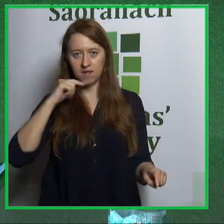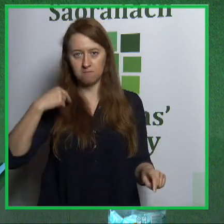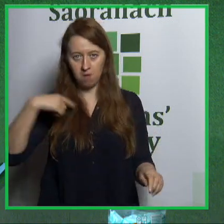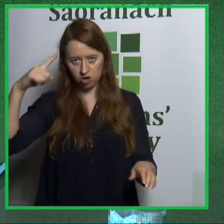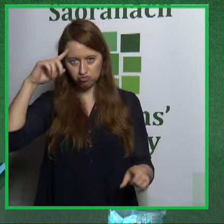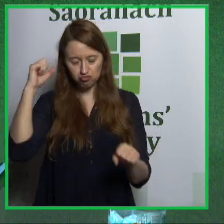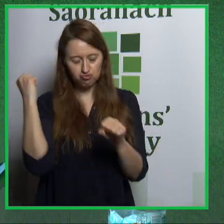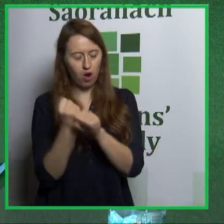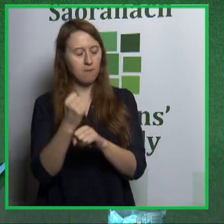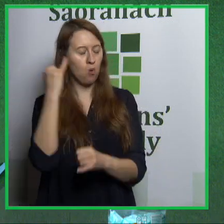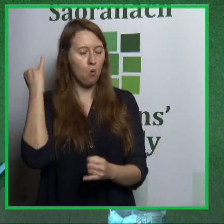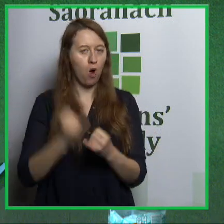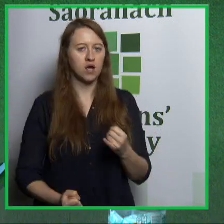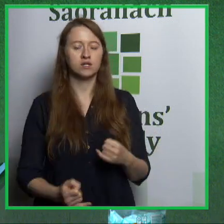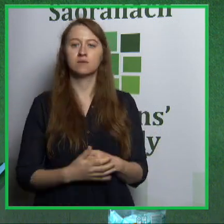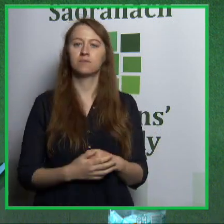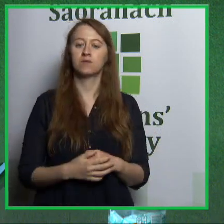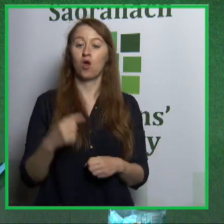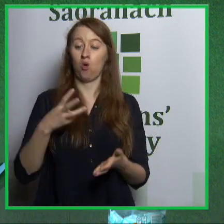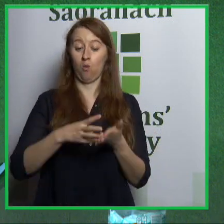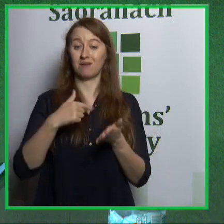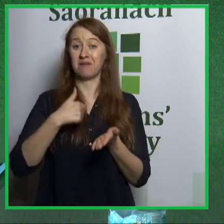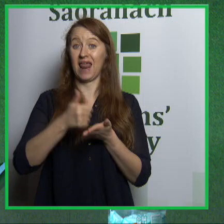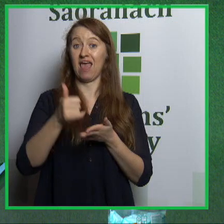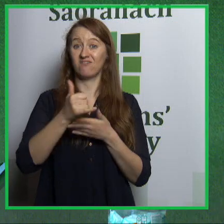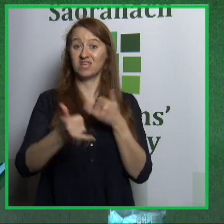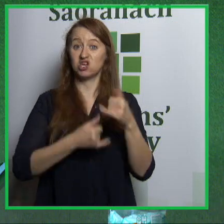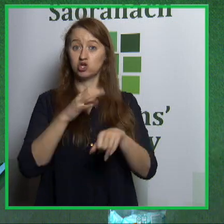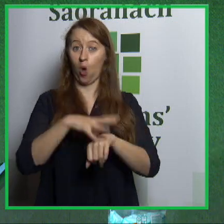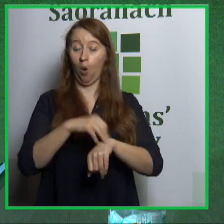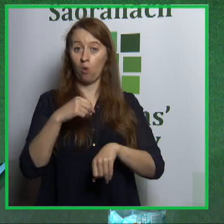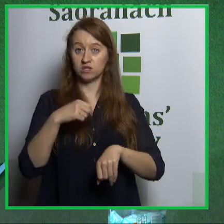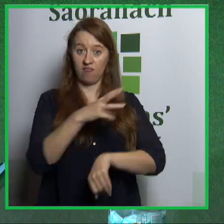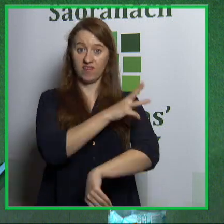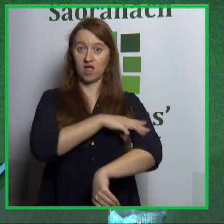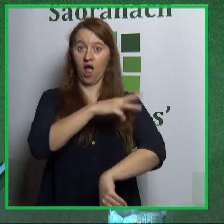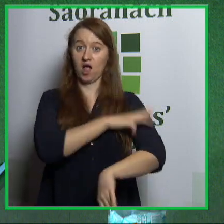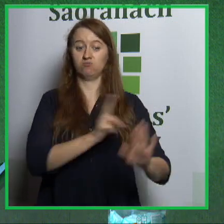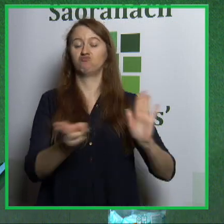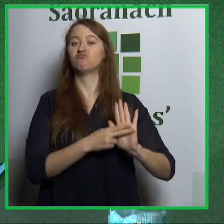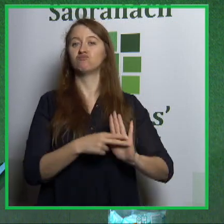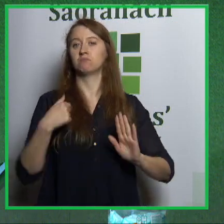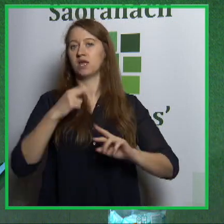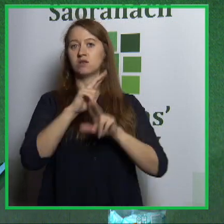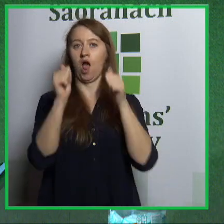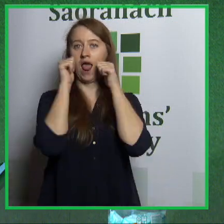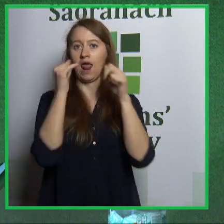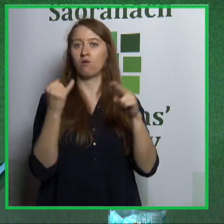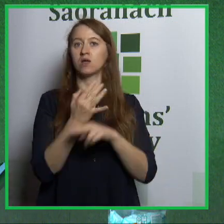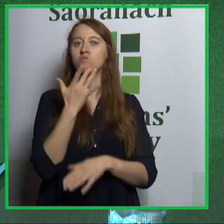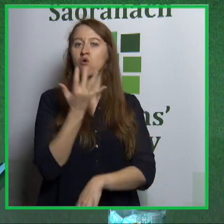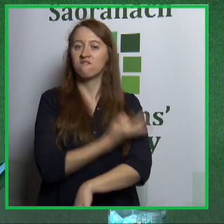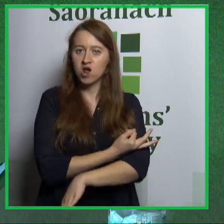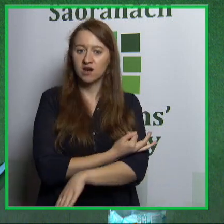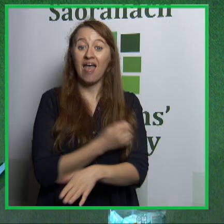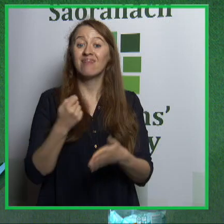stuff. The guards put a thing on me when I was only 11 years of age that I wasn't even allowed in Waterford. And every time I'd run away, then